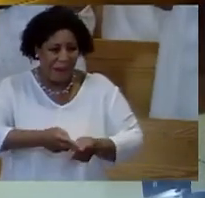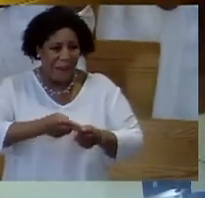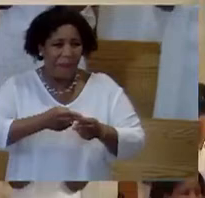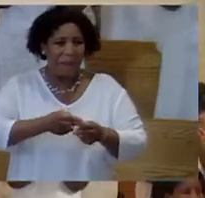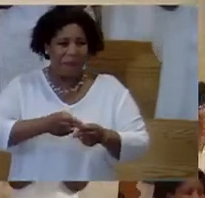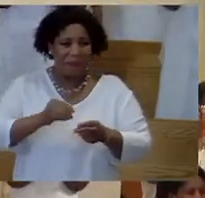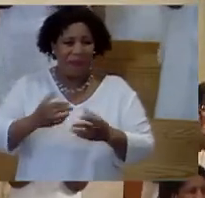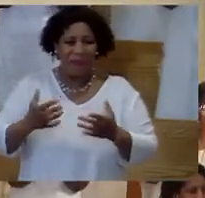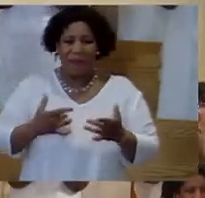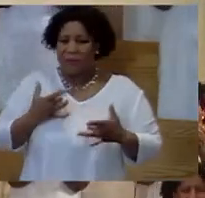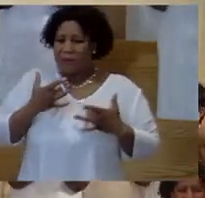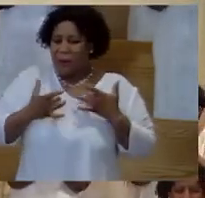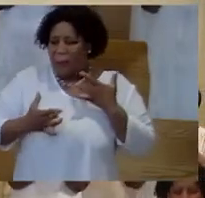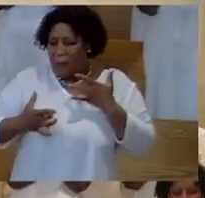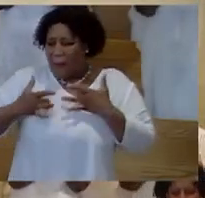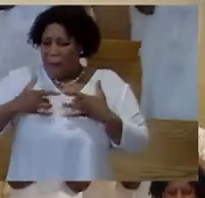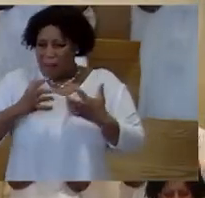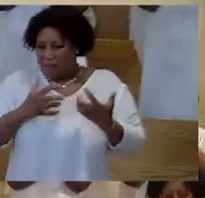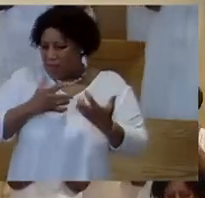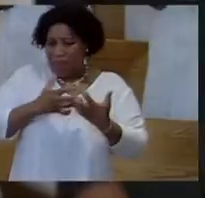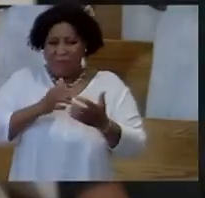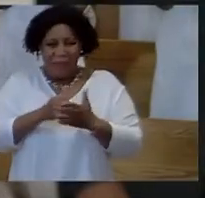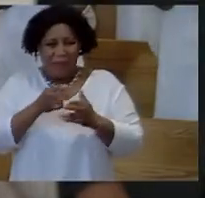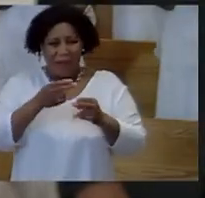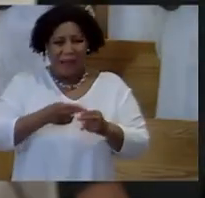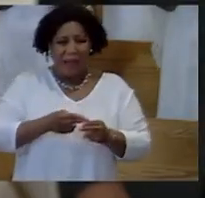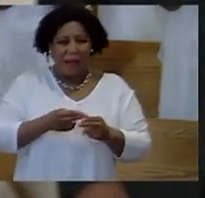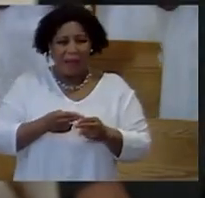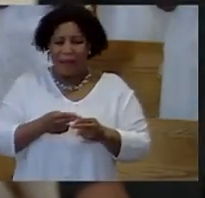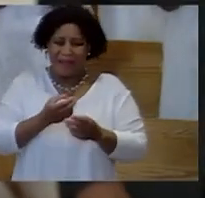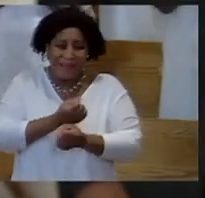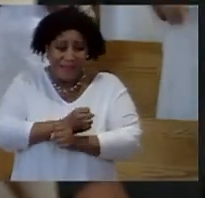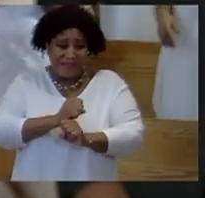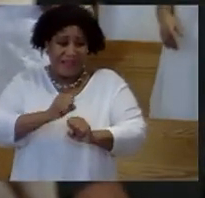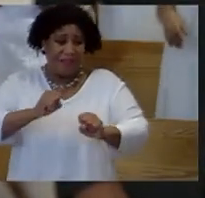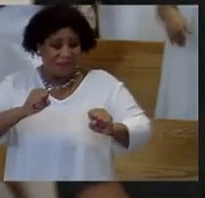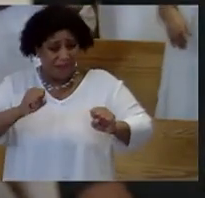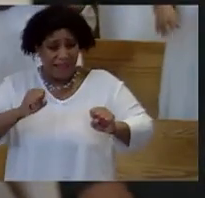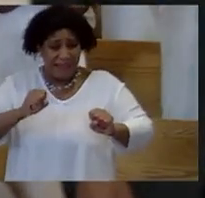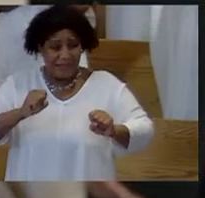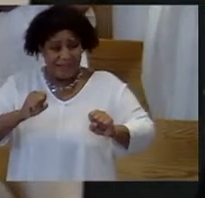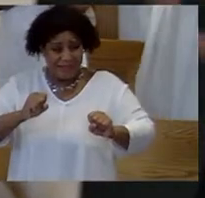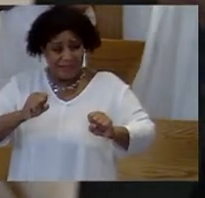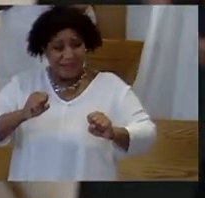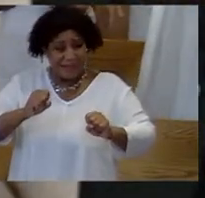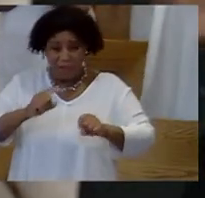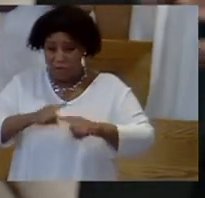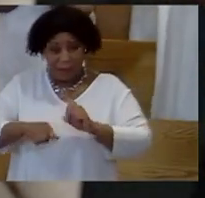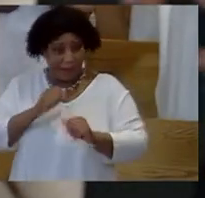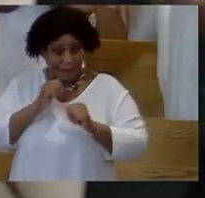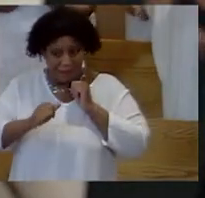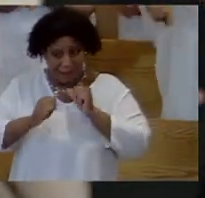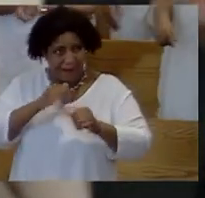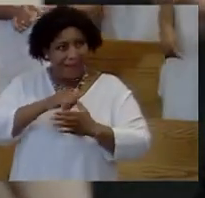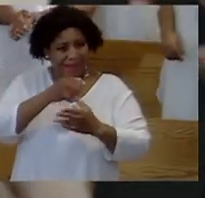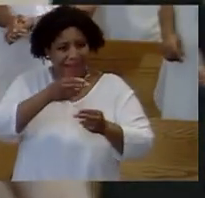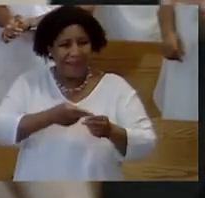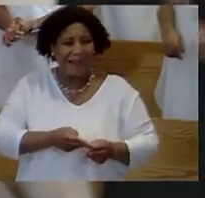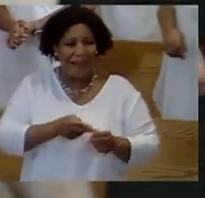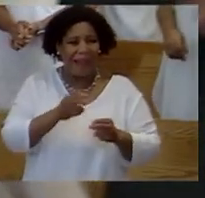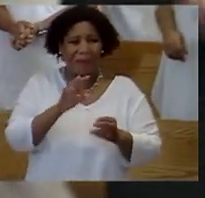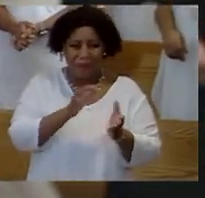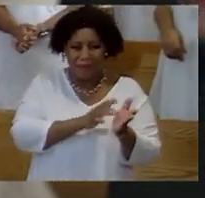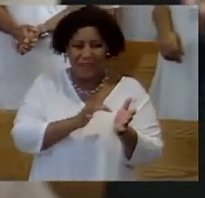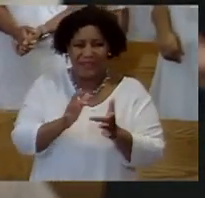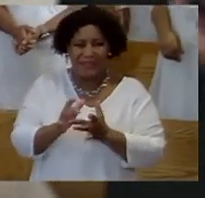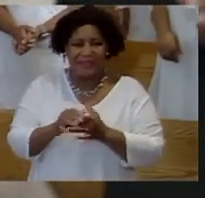There's joy that comes with the name. There's salvation that you can't deny. In the name of